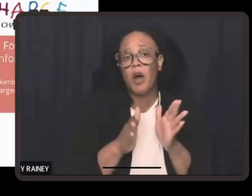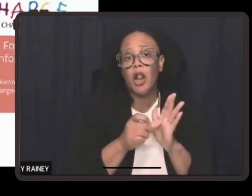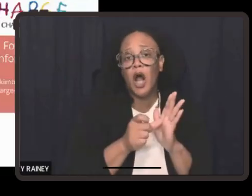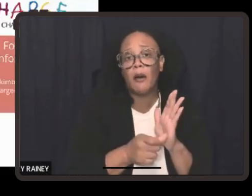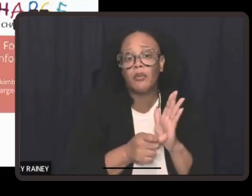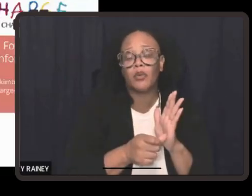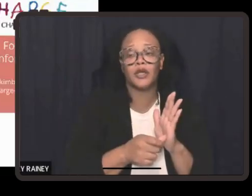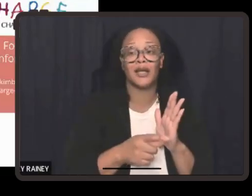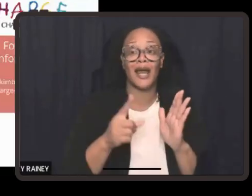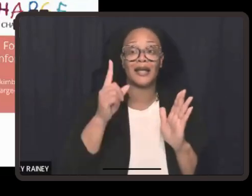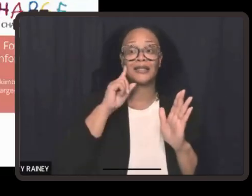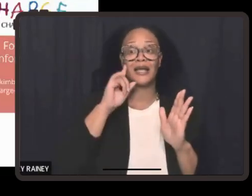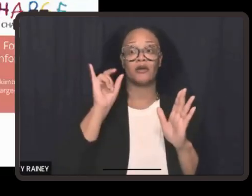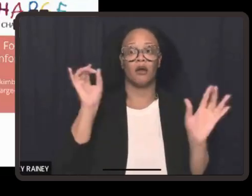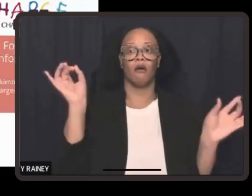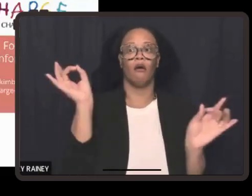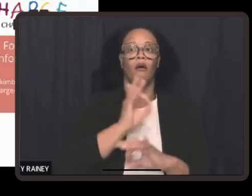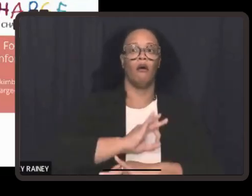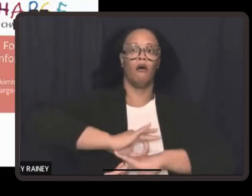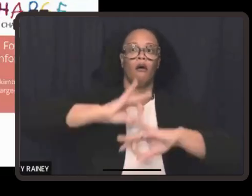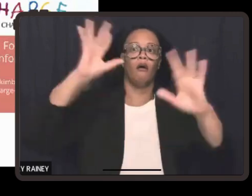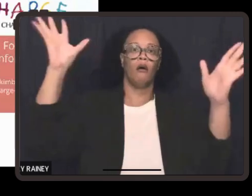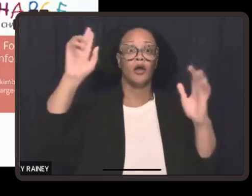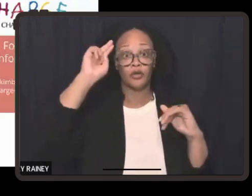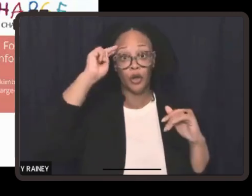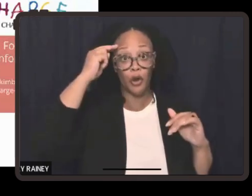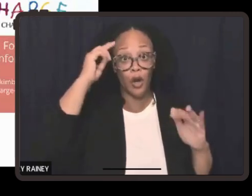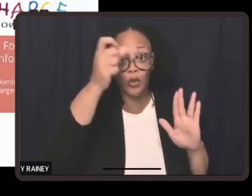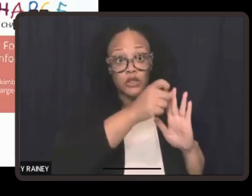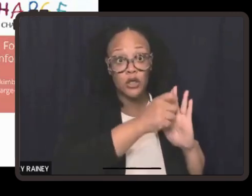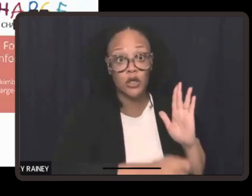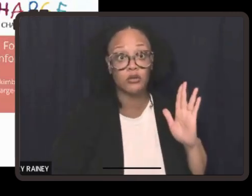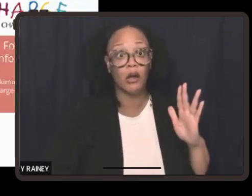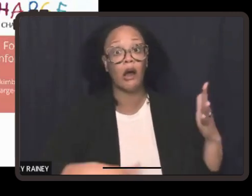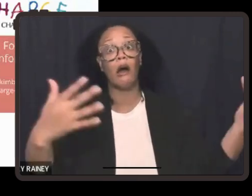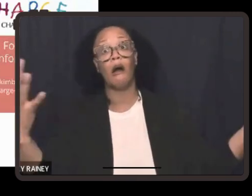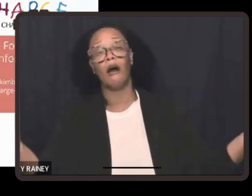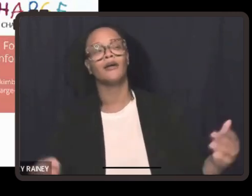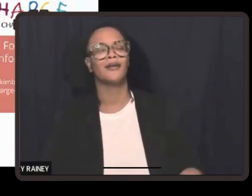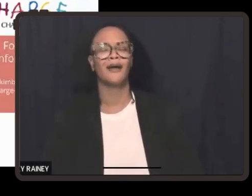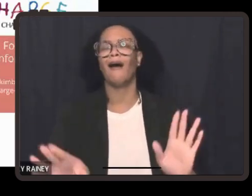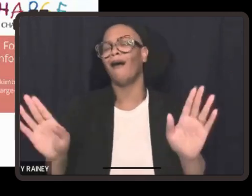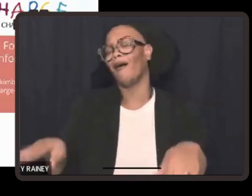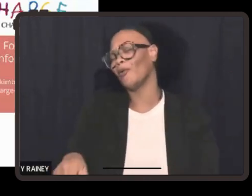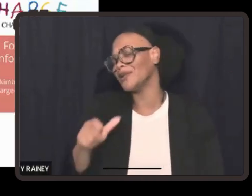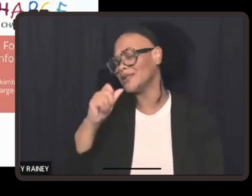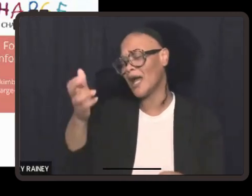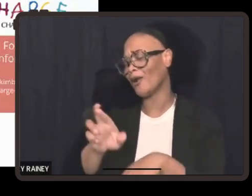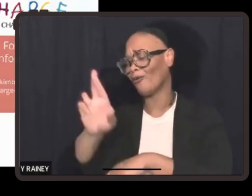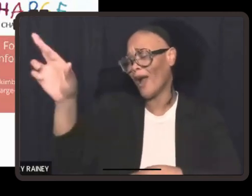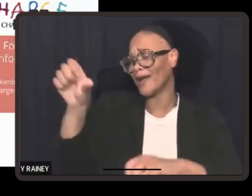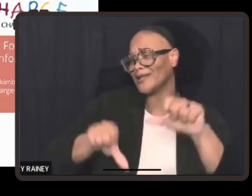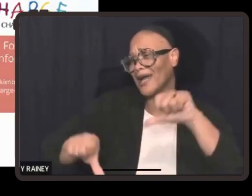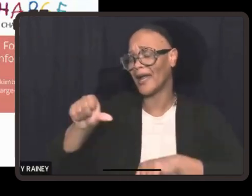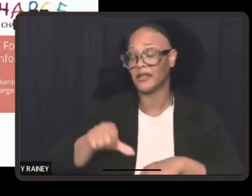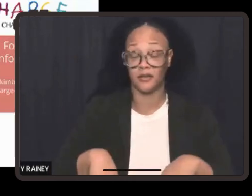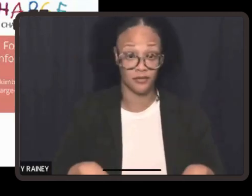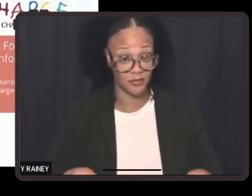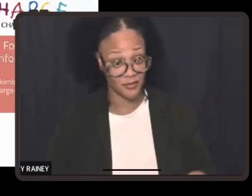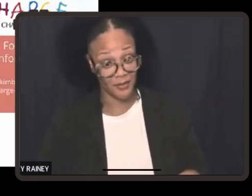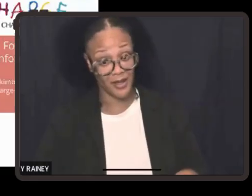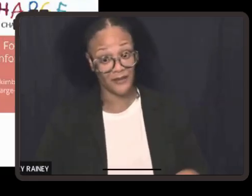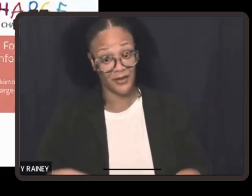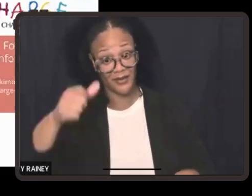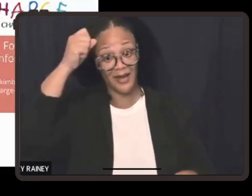you know, neurosurgery. Oh, neurosurgery is not rocket science. No, yeah, you cut it open, you put one in, and it